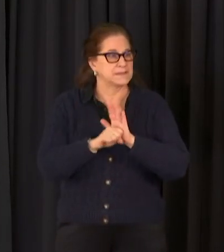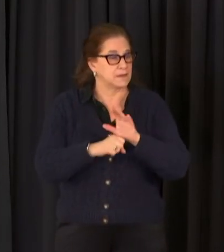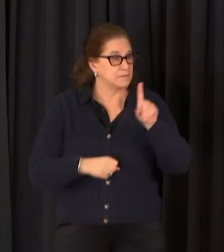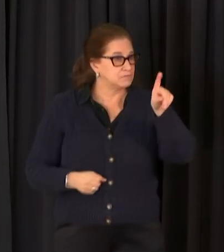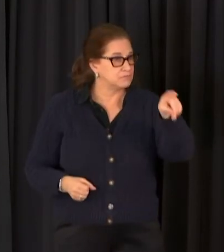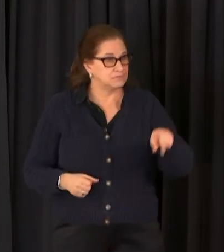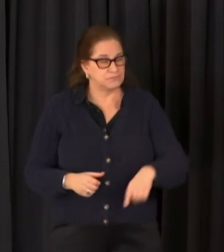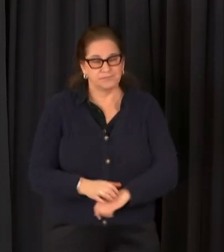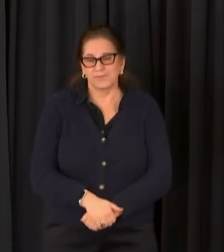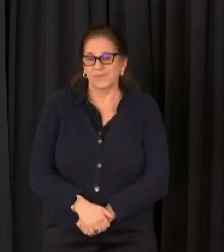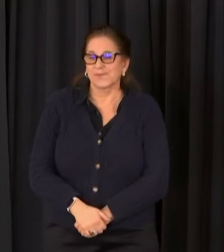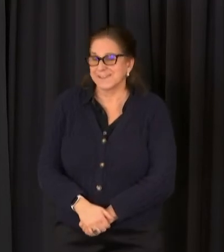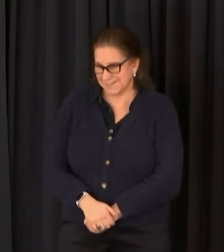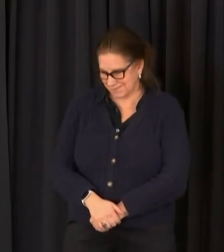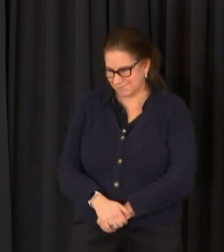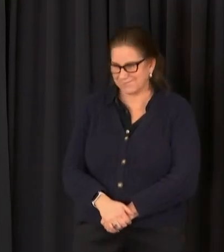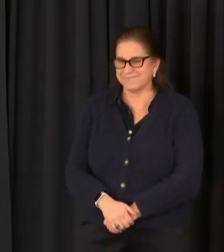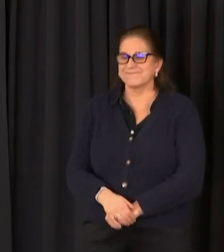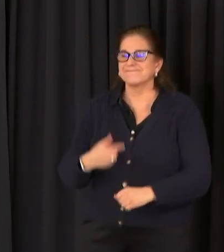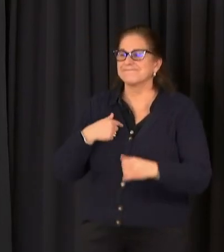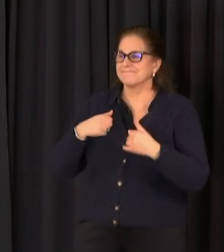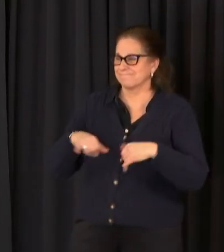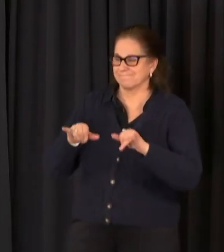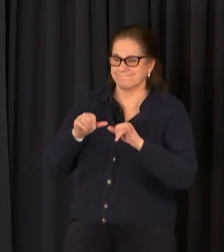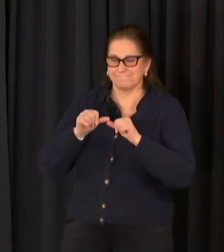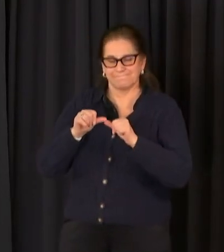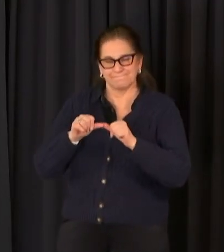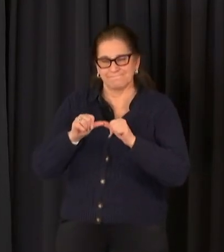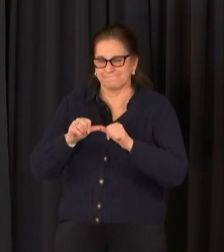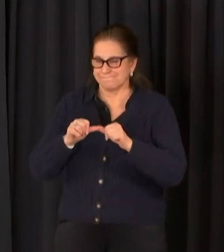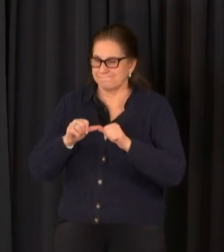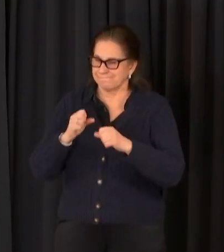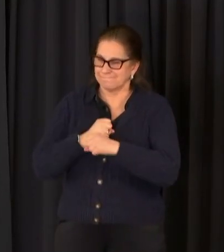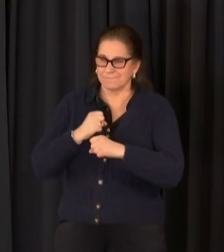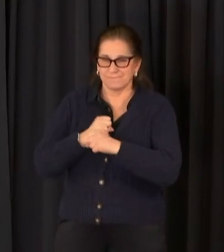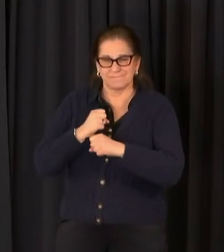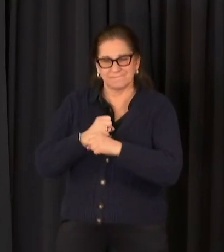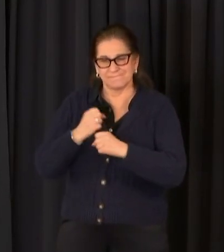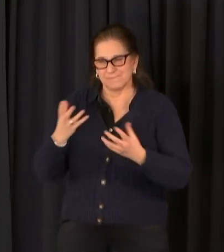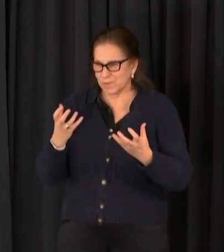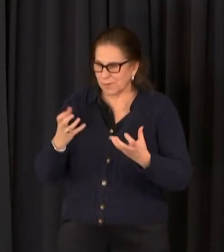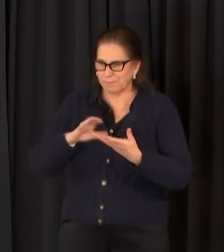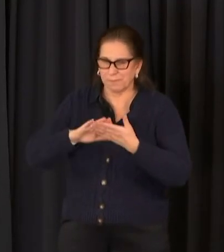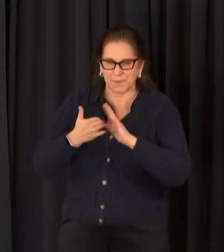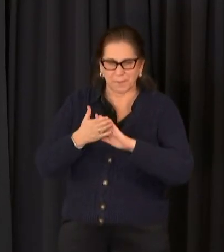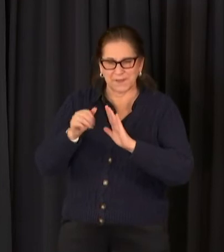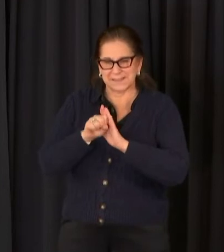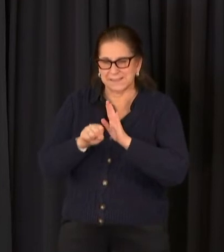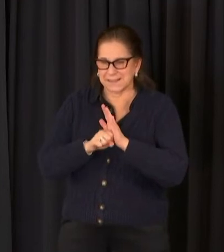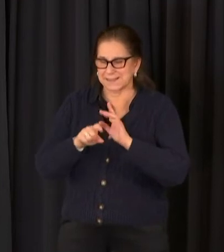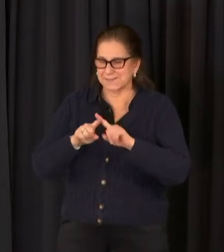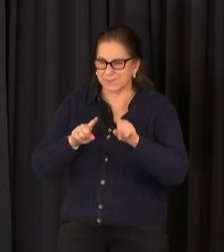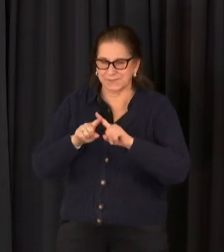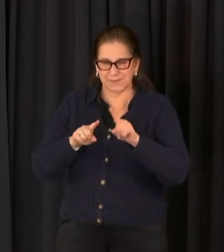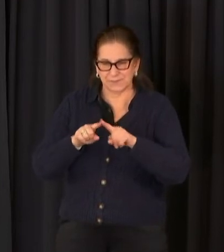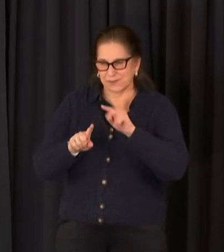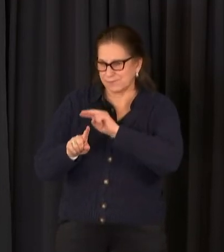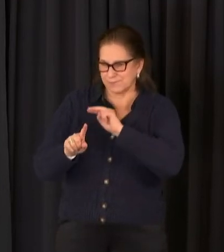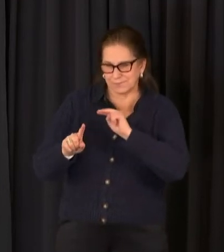We continue, one thing I have learned is to follow every aspect of this